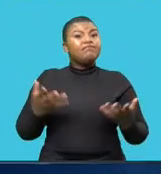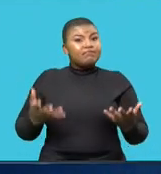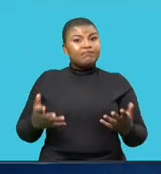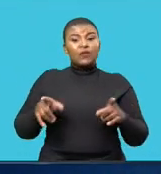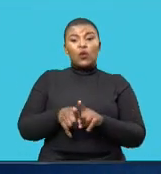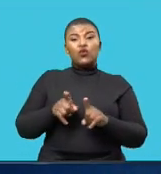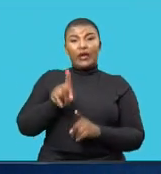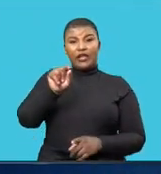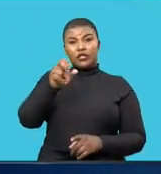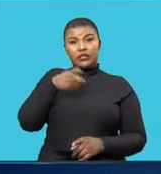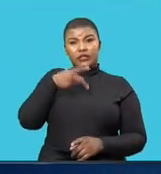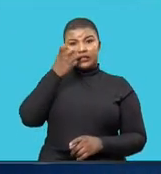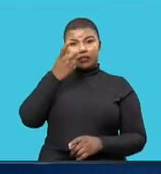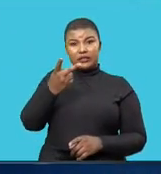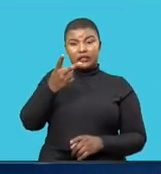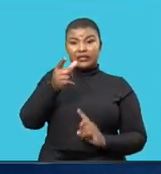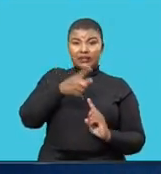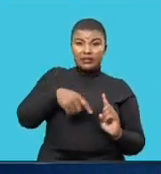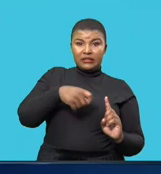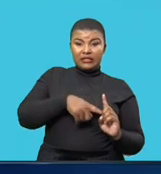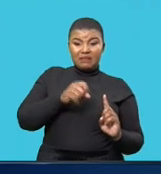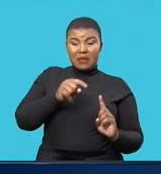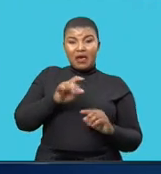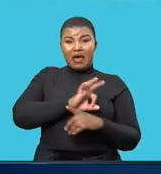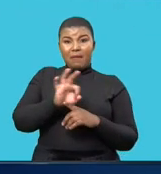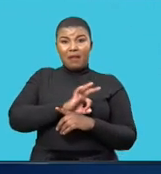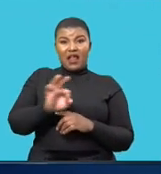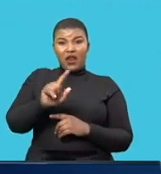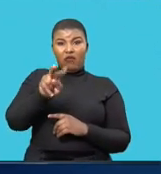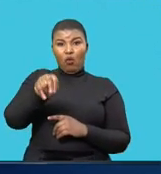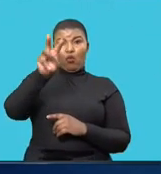know, it is interesting to see what his plan and direction for the province